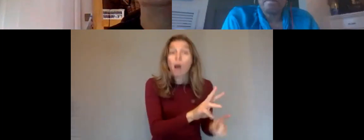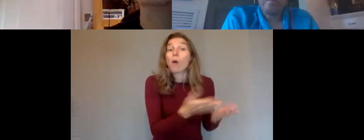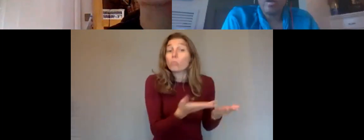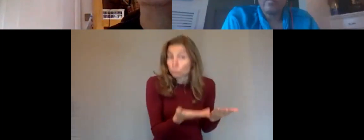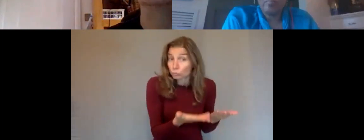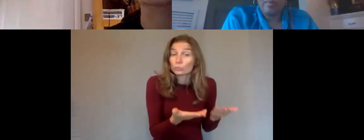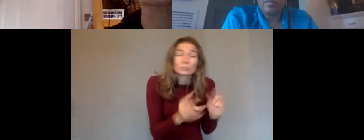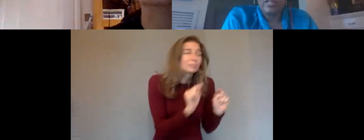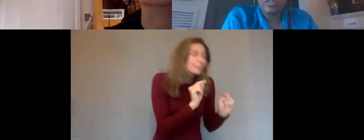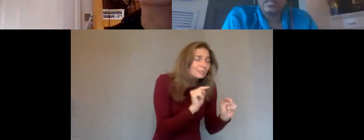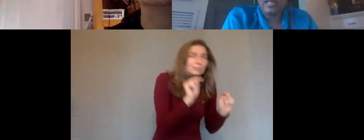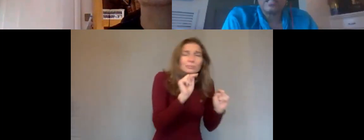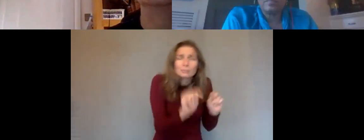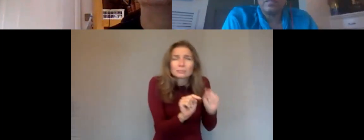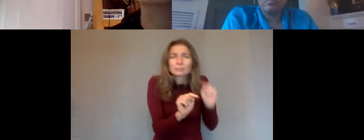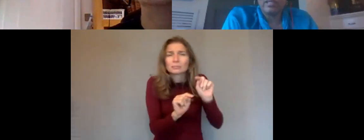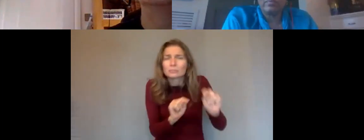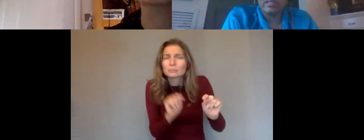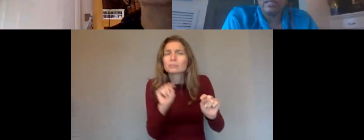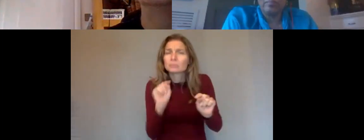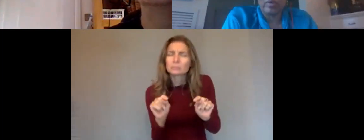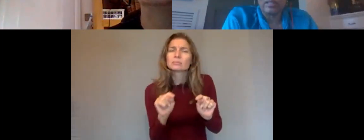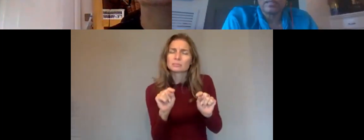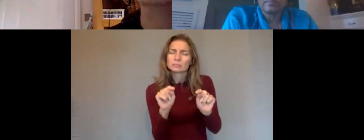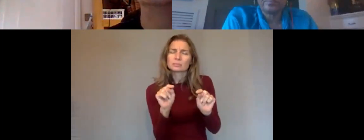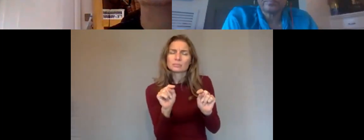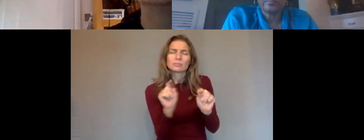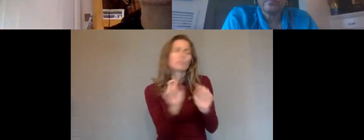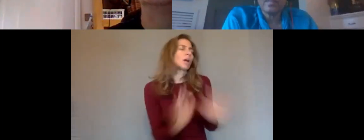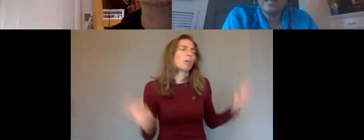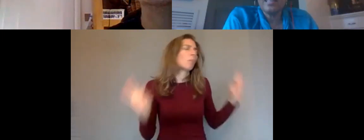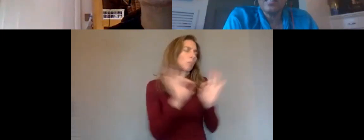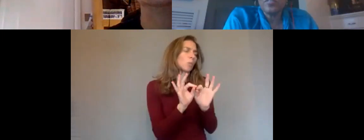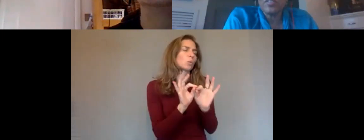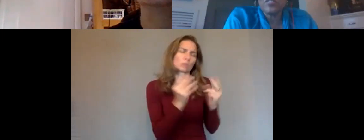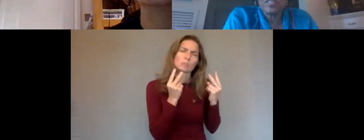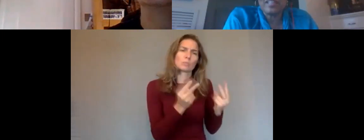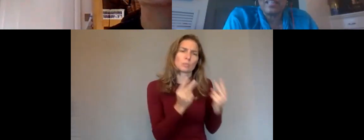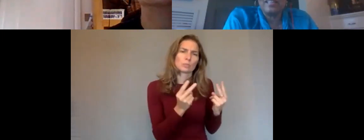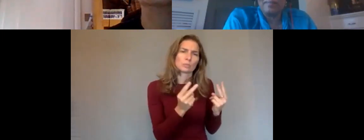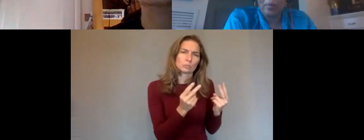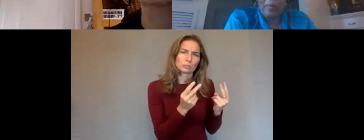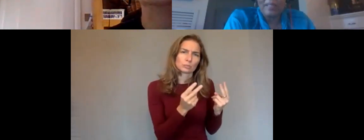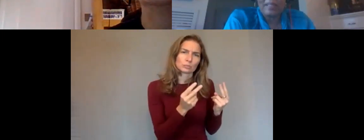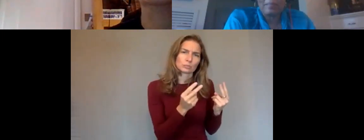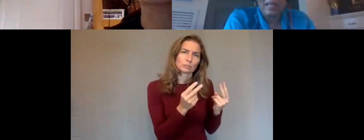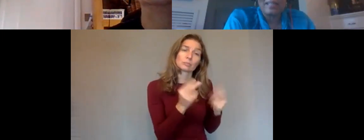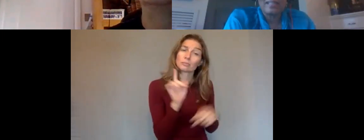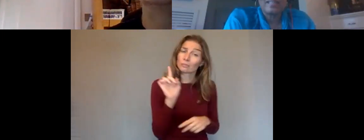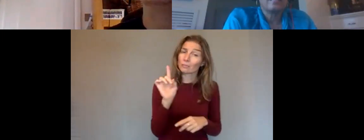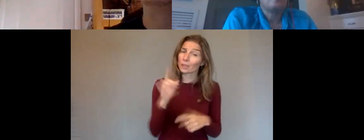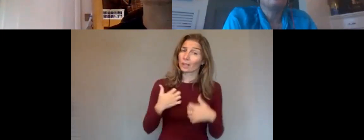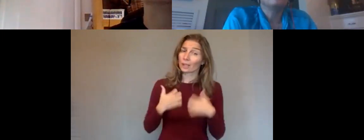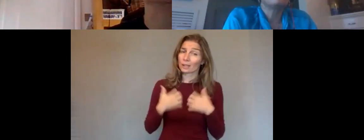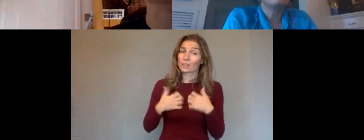some part of the population, it's been really, really important. I think it's also interesting that in the employment